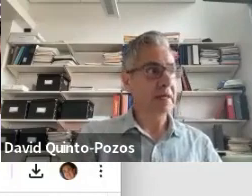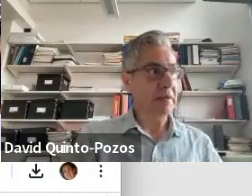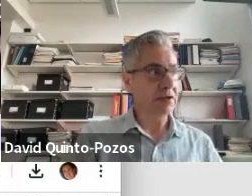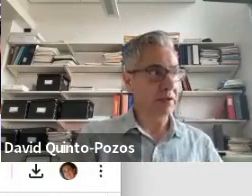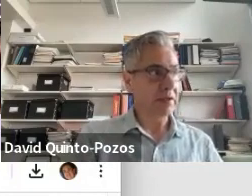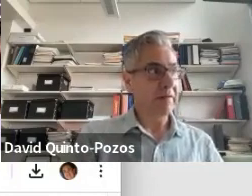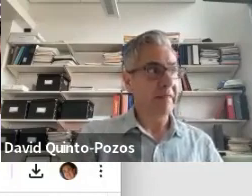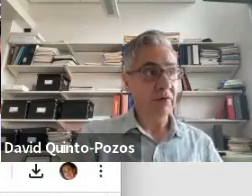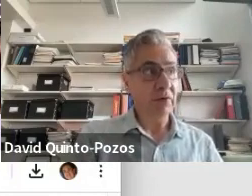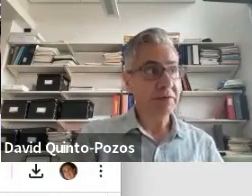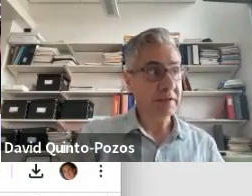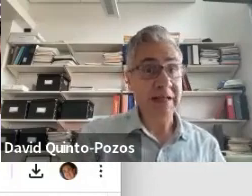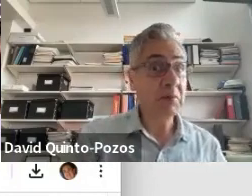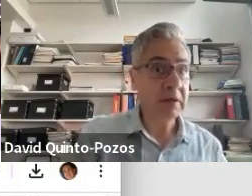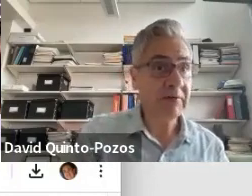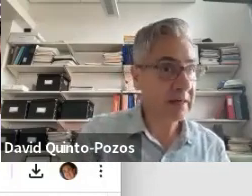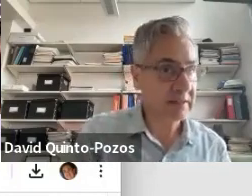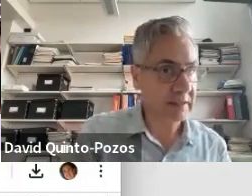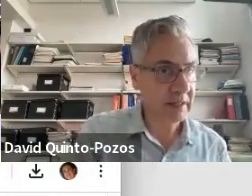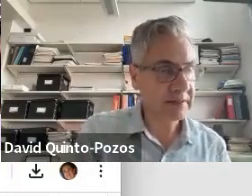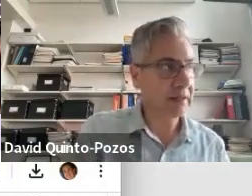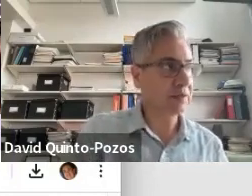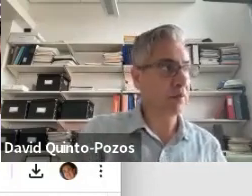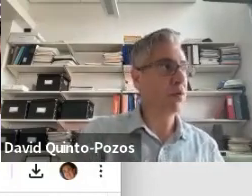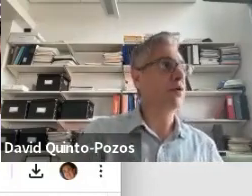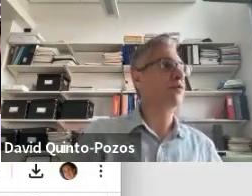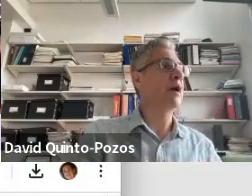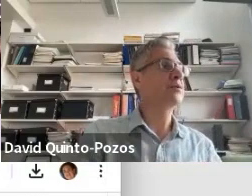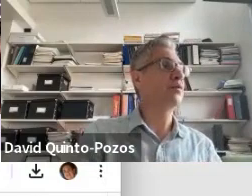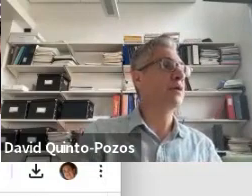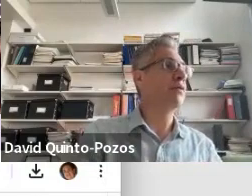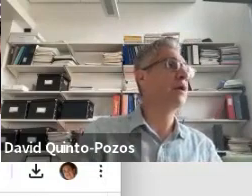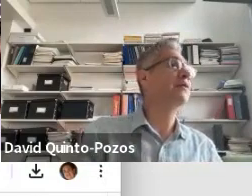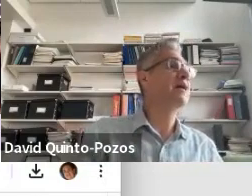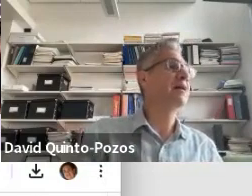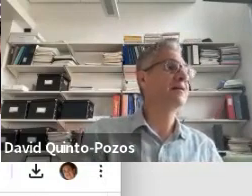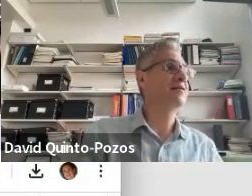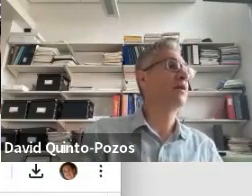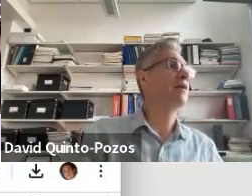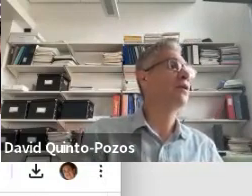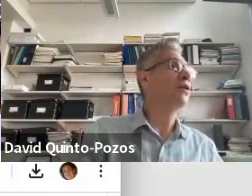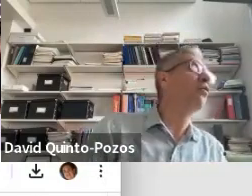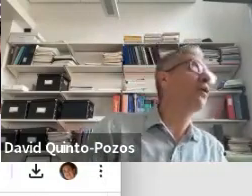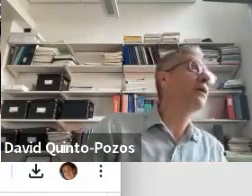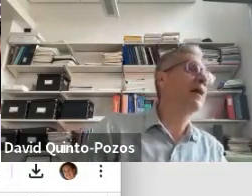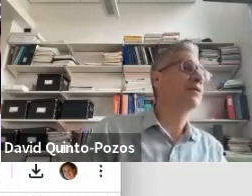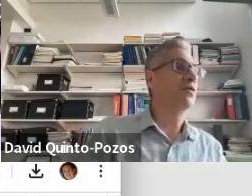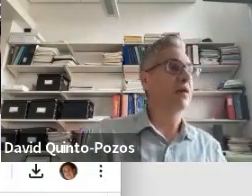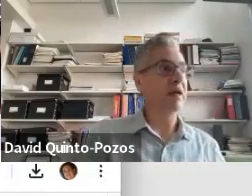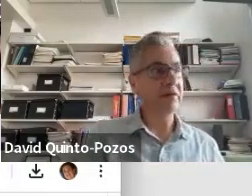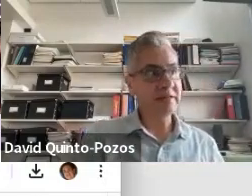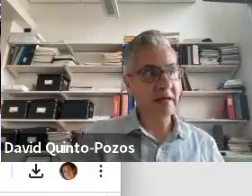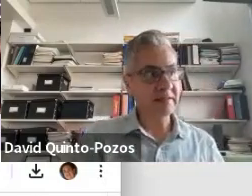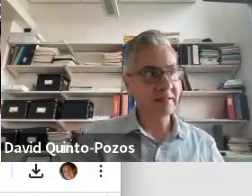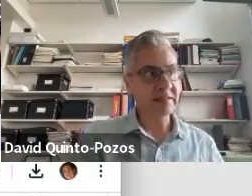and as I mentioned, those labeling of axes that I said are so important, right? So we know that on this axis we have work attitude,